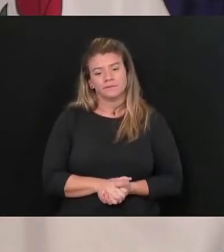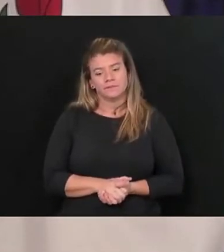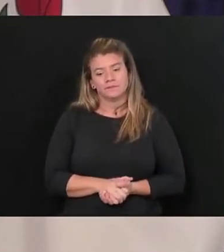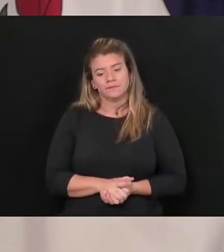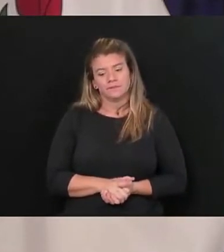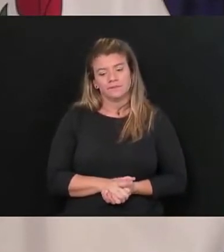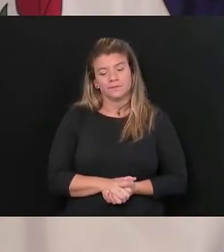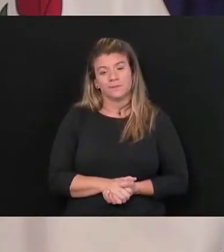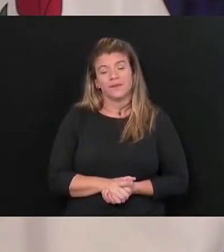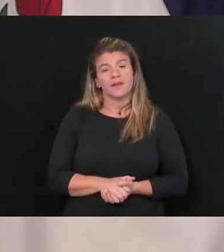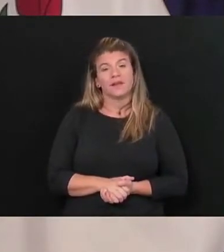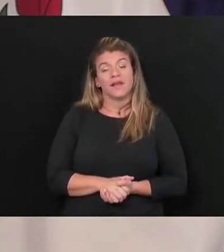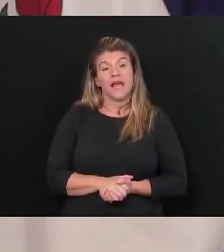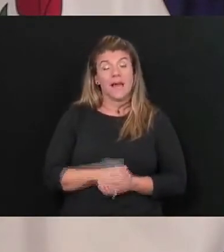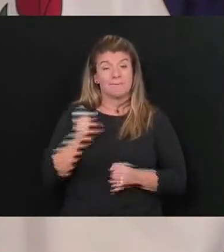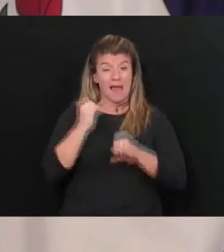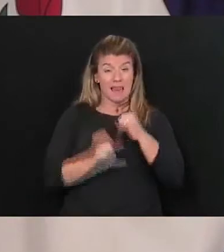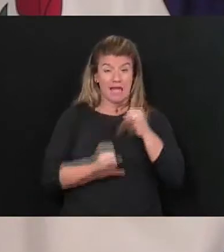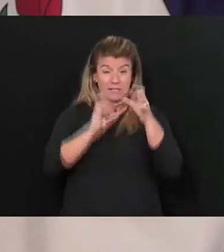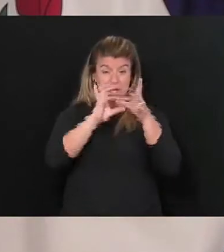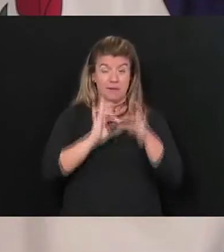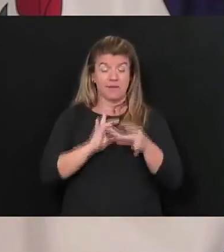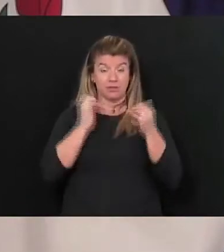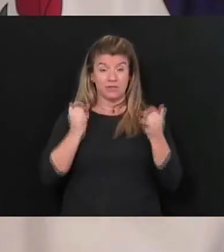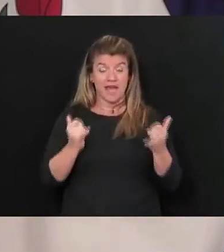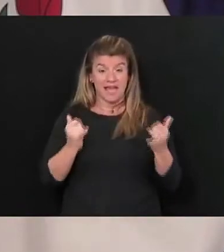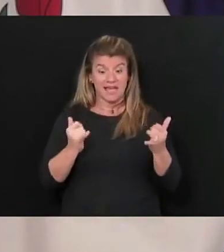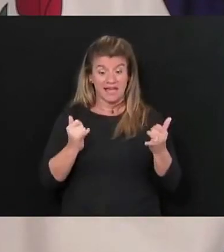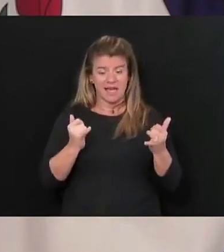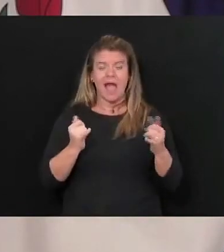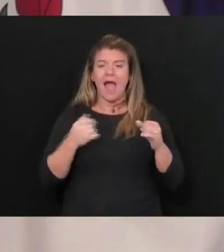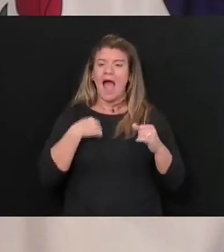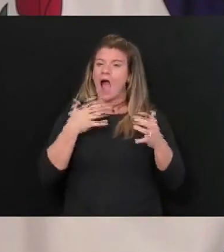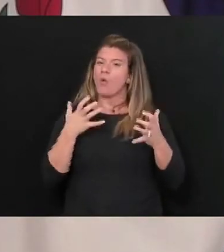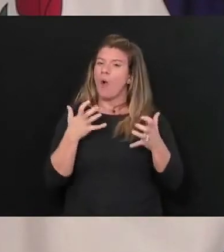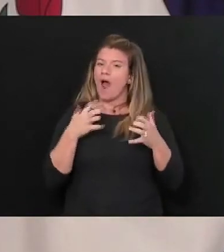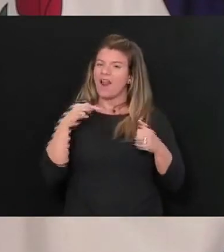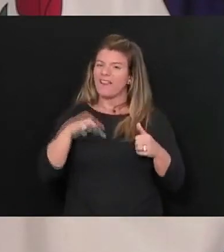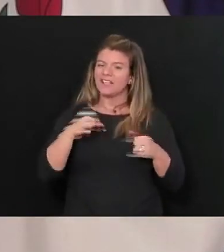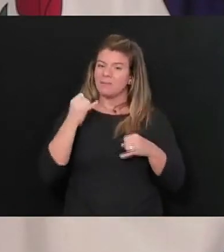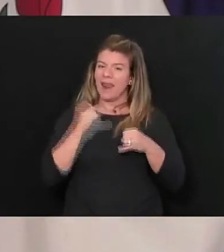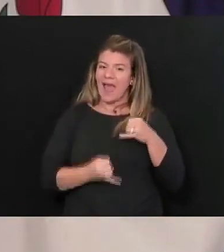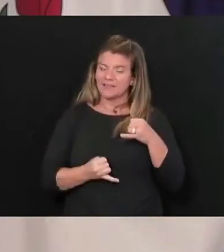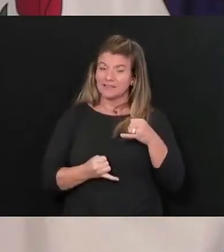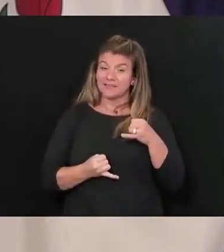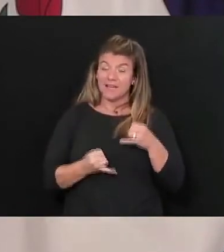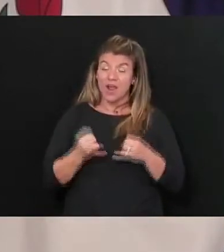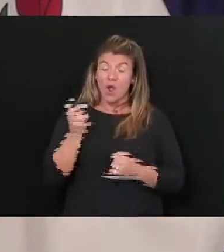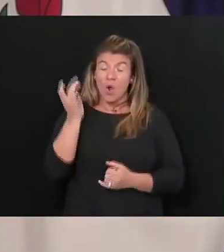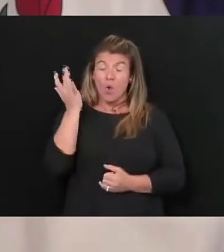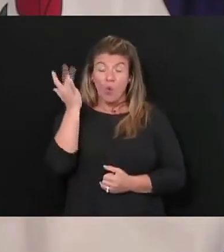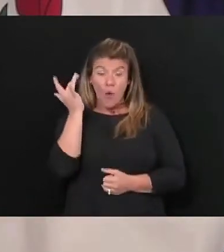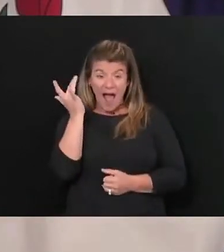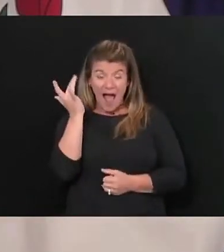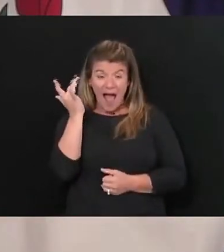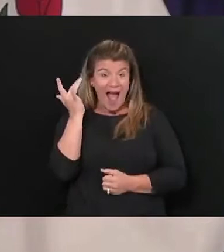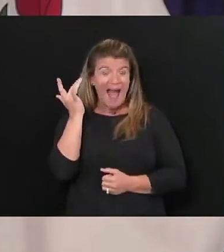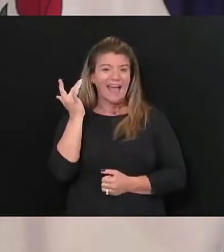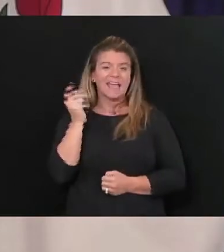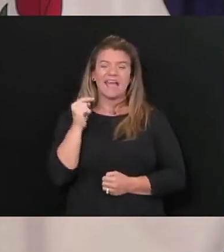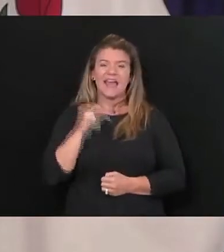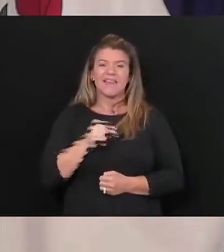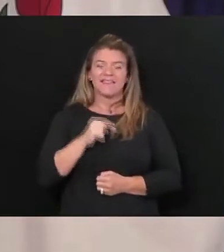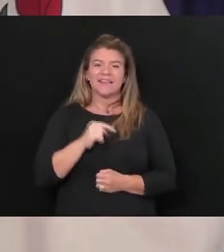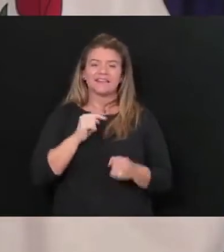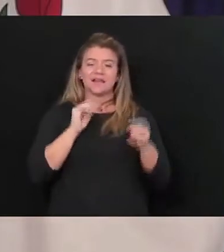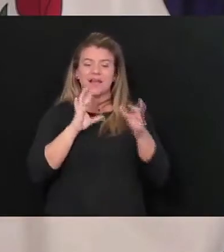I guess the last thing that I've got is just this, and I kept it for last because it is, again, West Virginia,